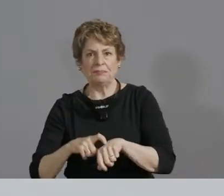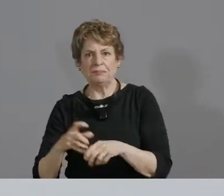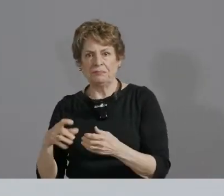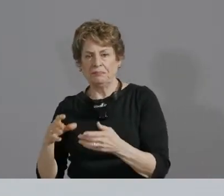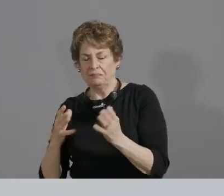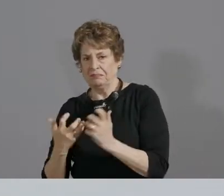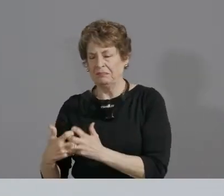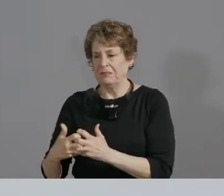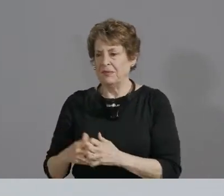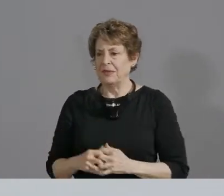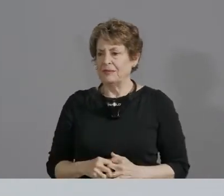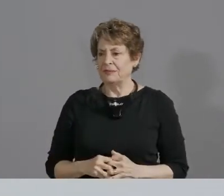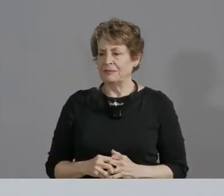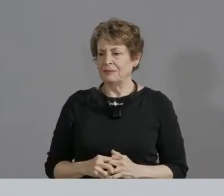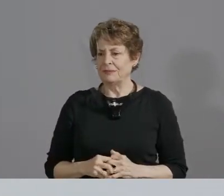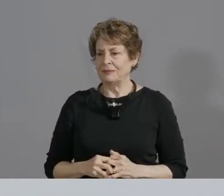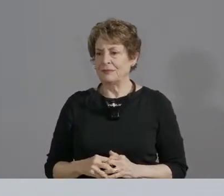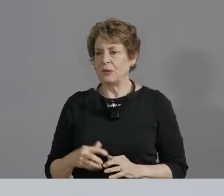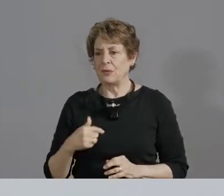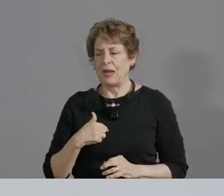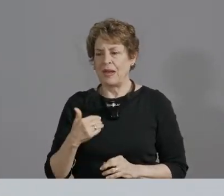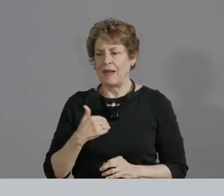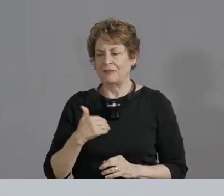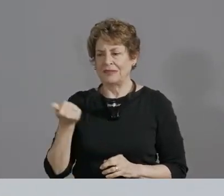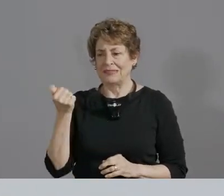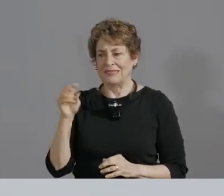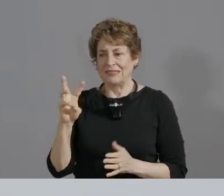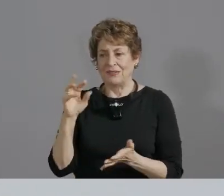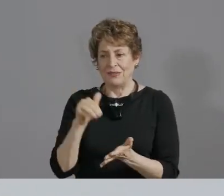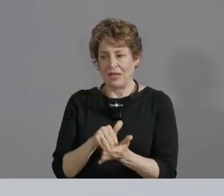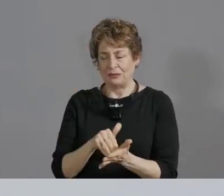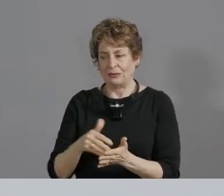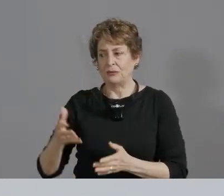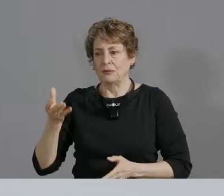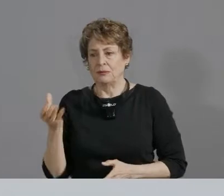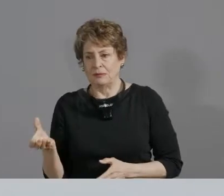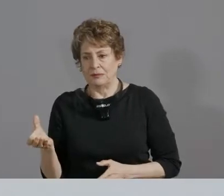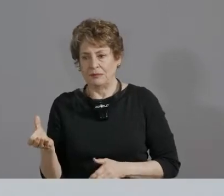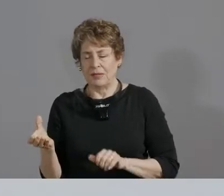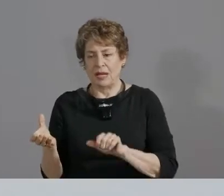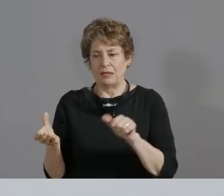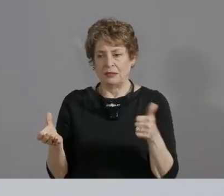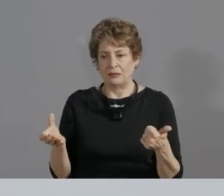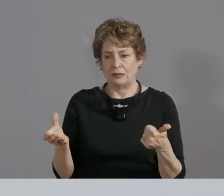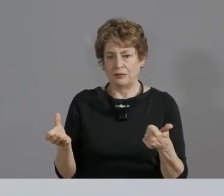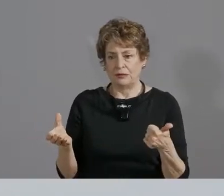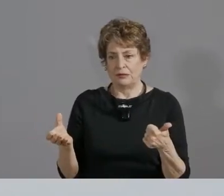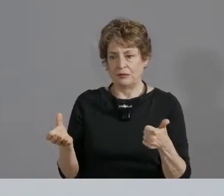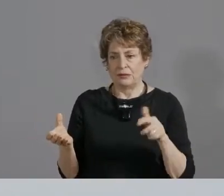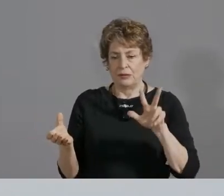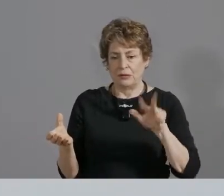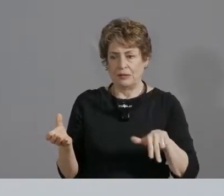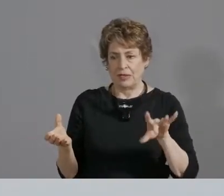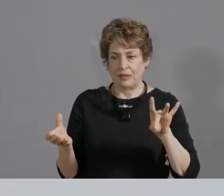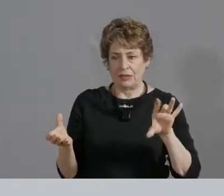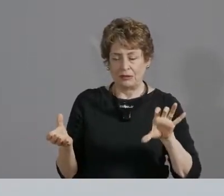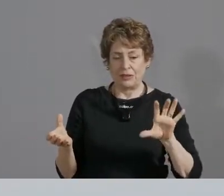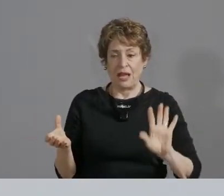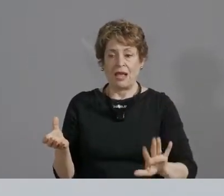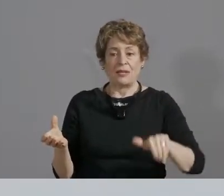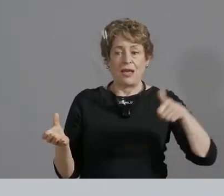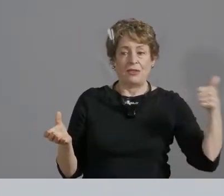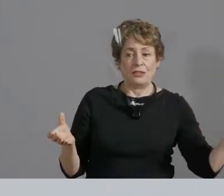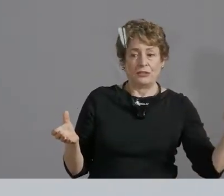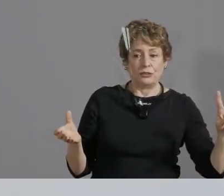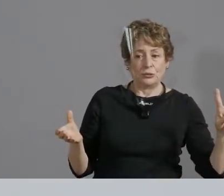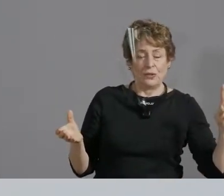16,330 and then another 5,800 of Pfizer, and then another 2,000 going to the state site? Yes, yeah.